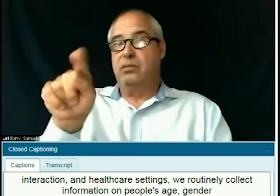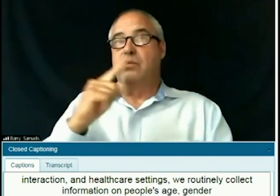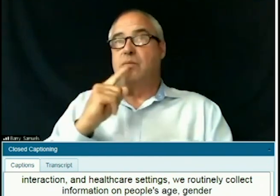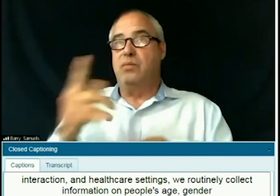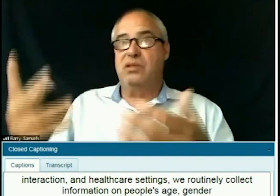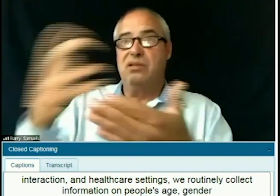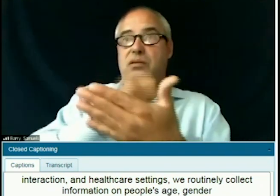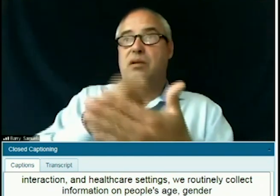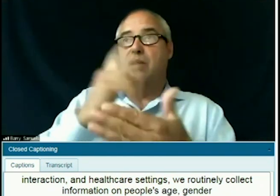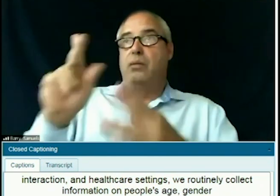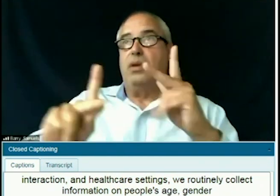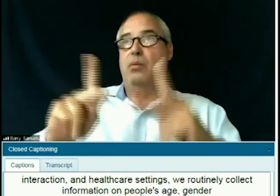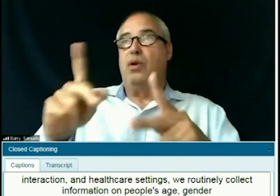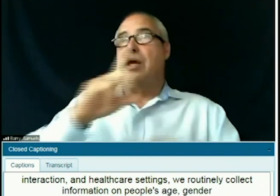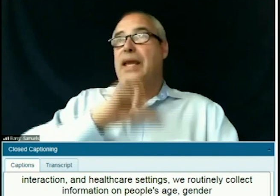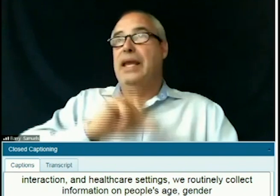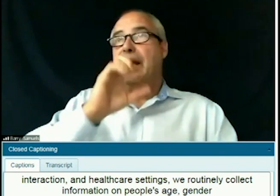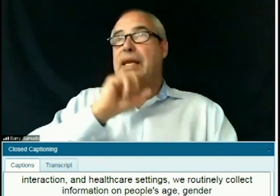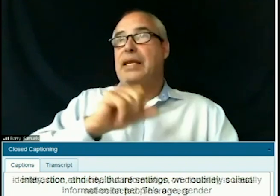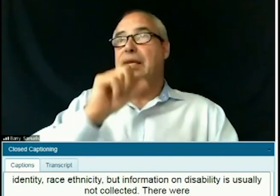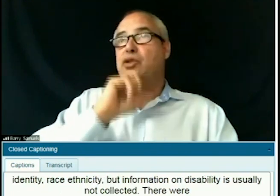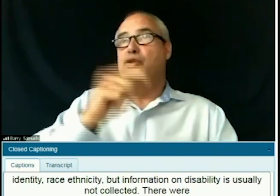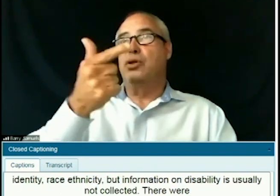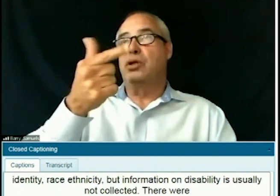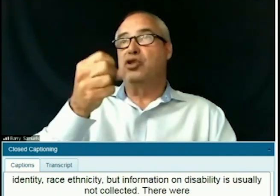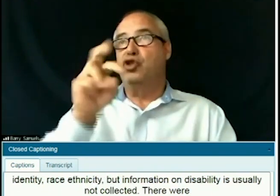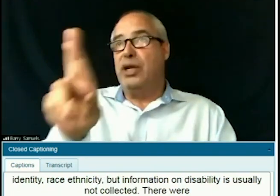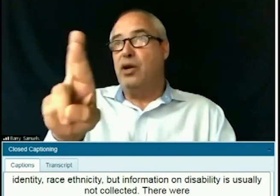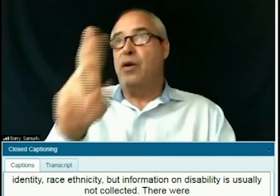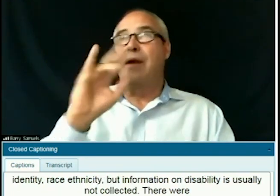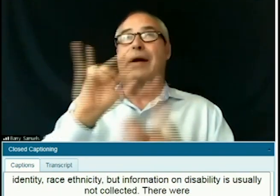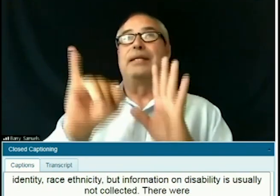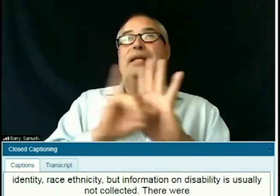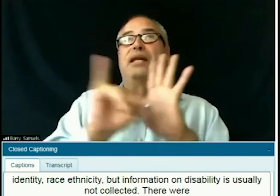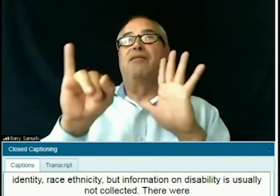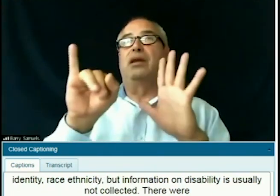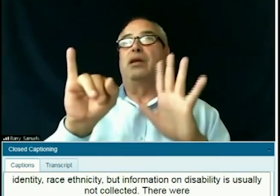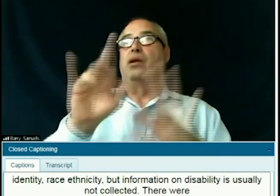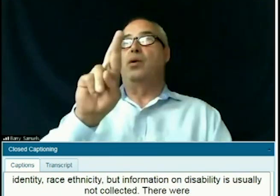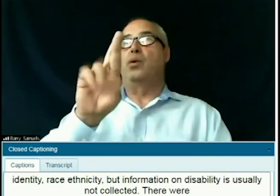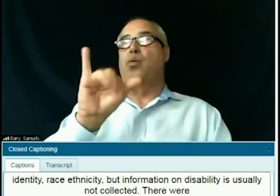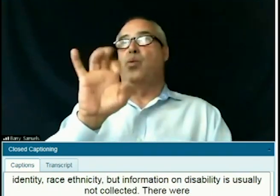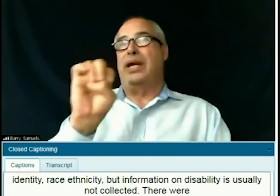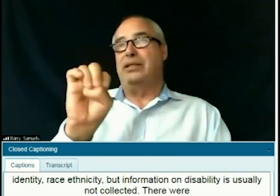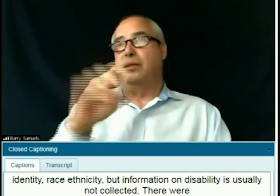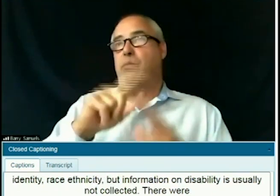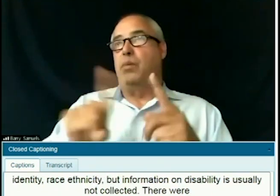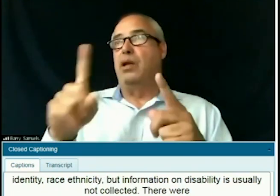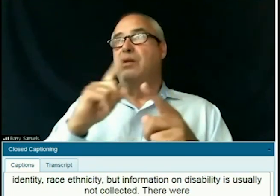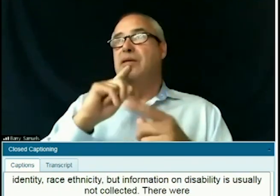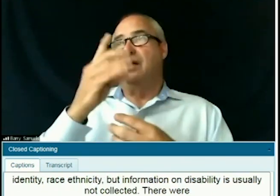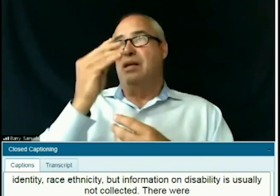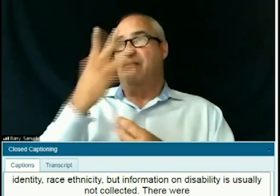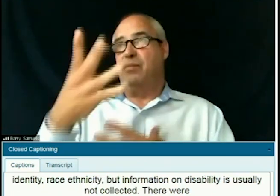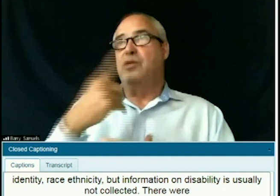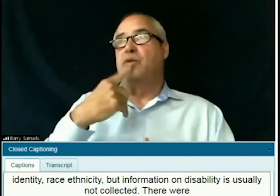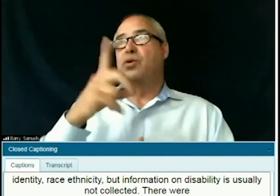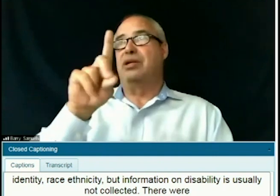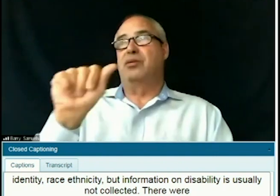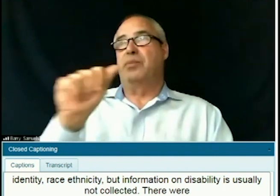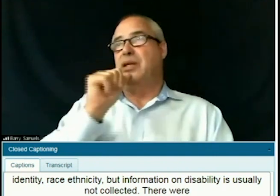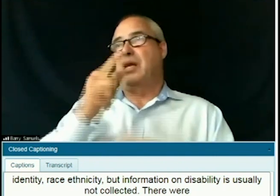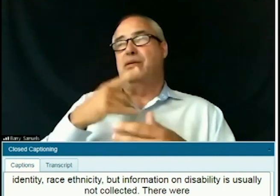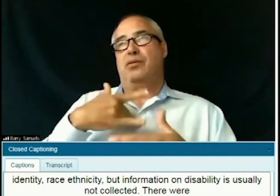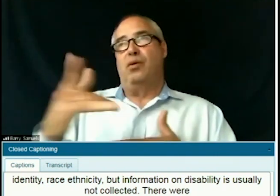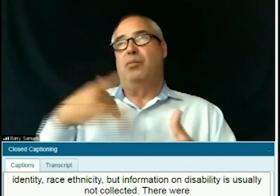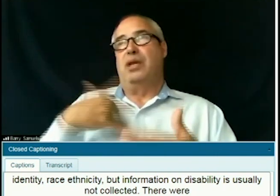age, gender identity, race, ethnicity, but information on disability is usually not collected.